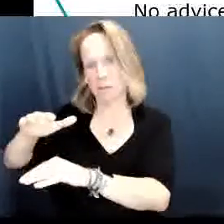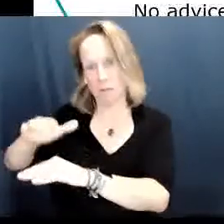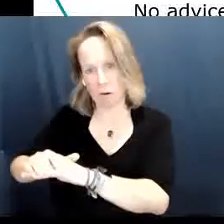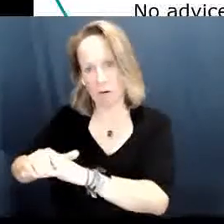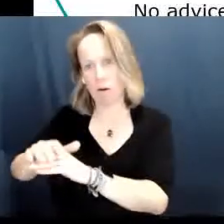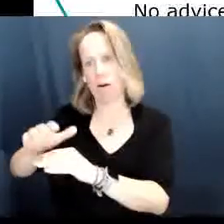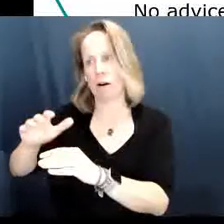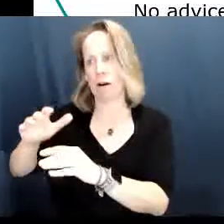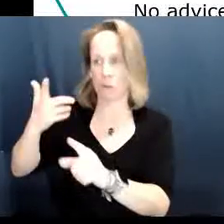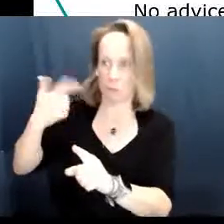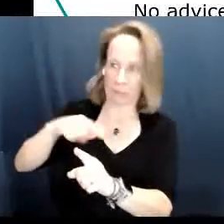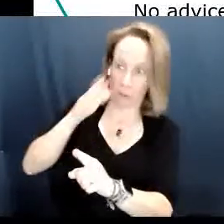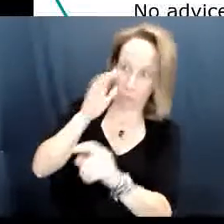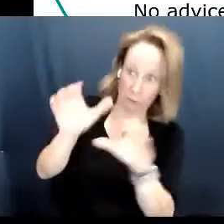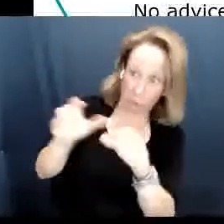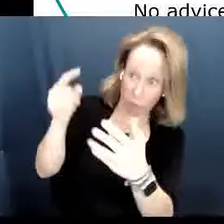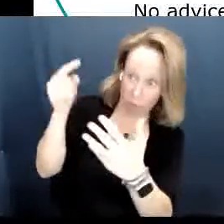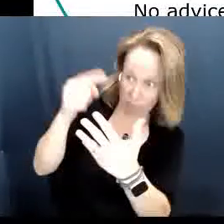outcomes.